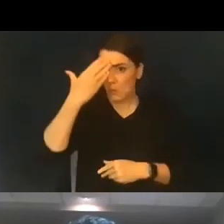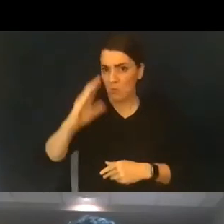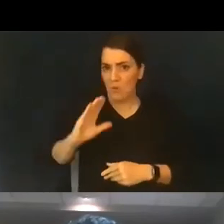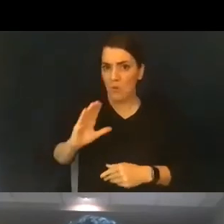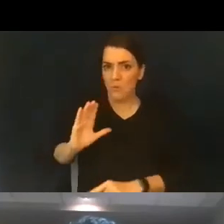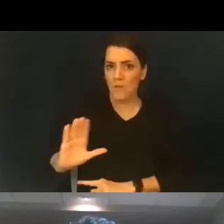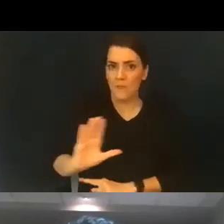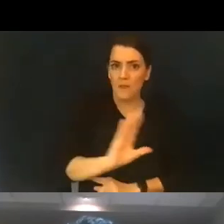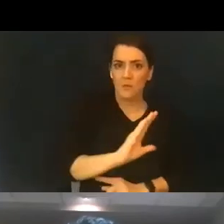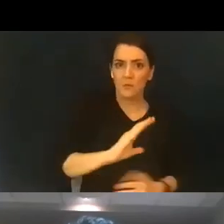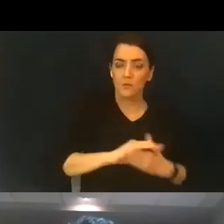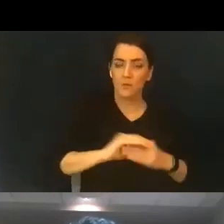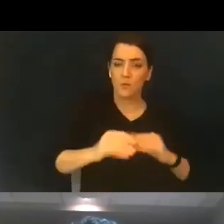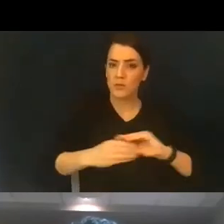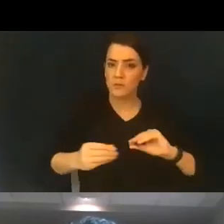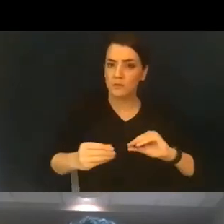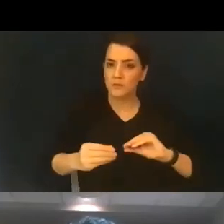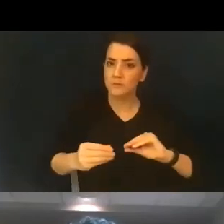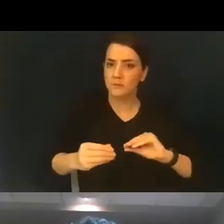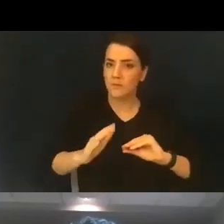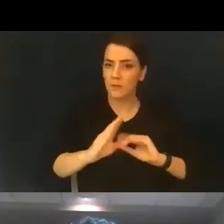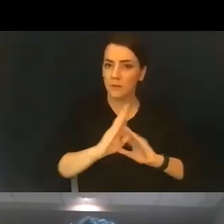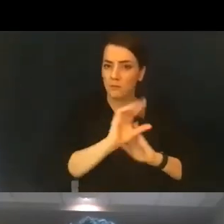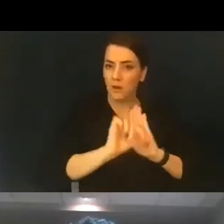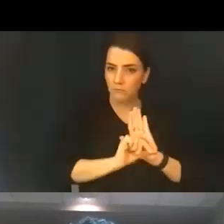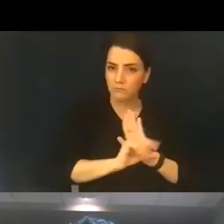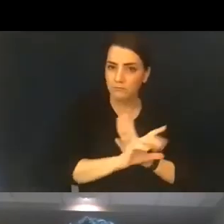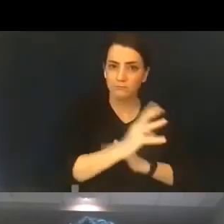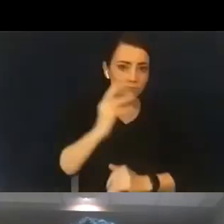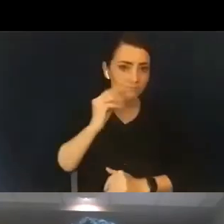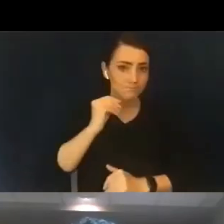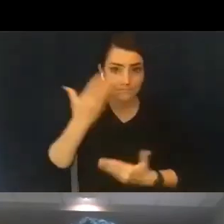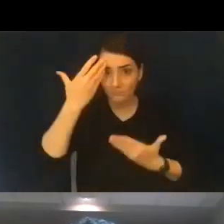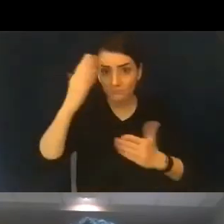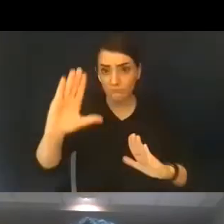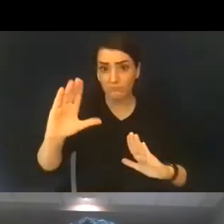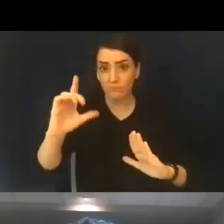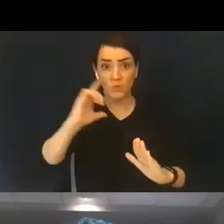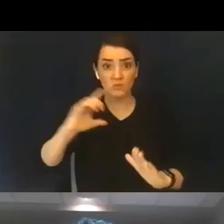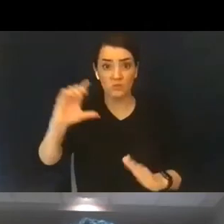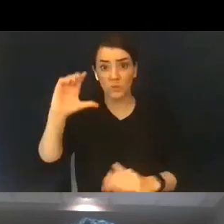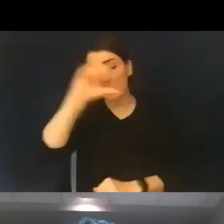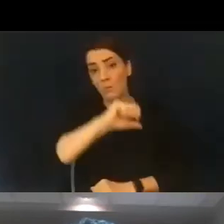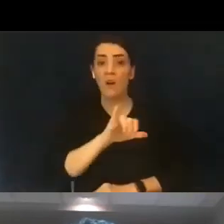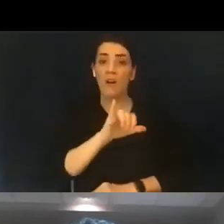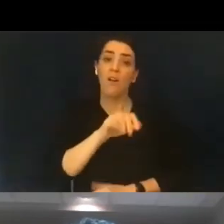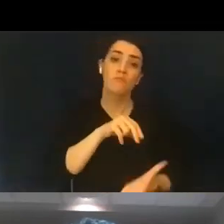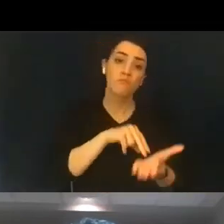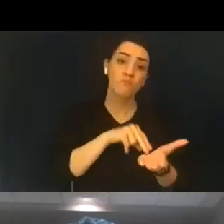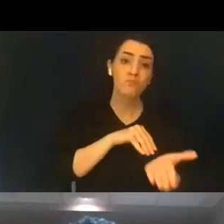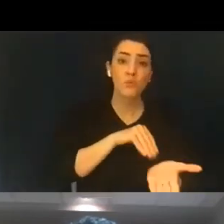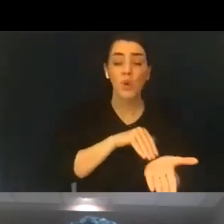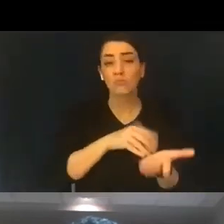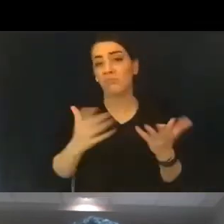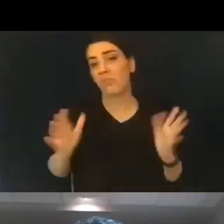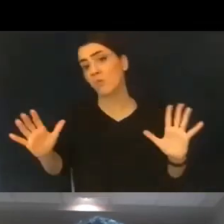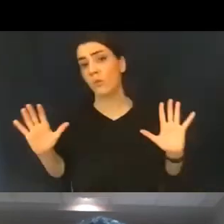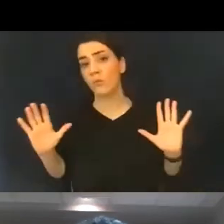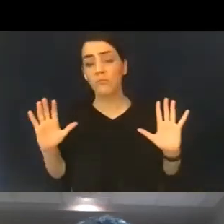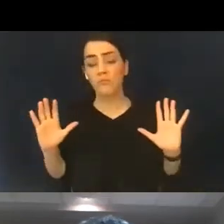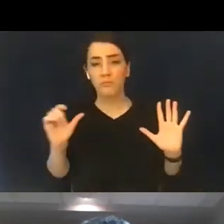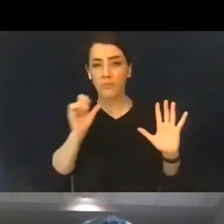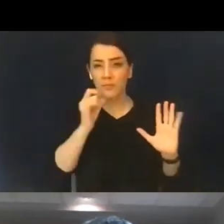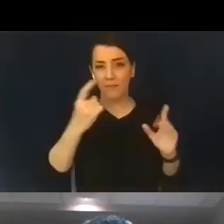they are stories. They're that, you know, as they become more comfortable with